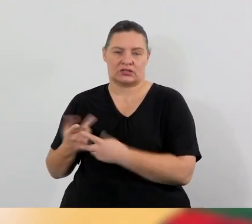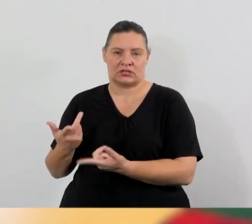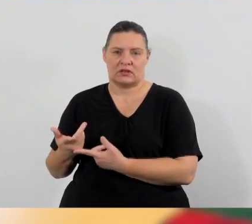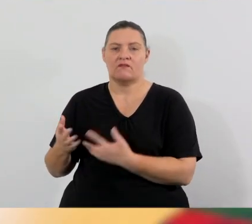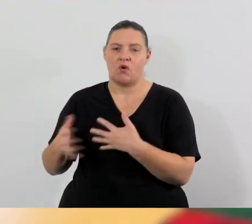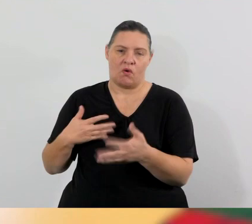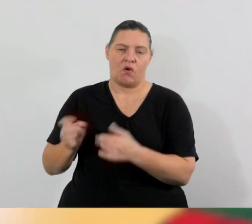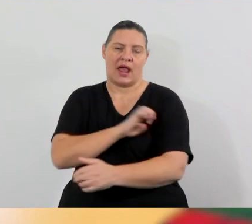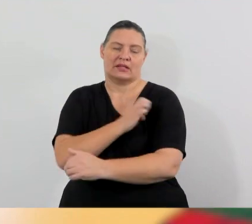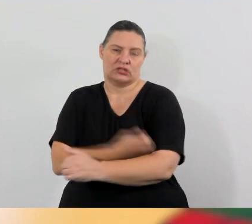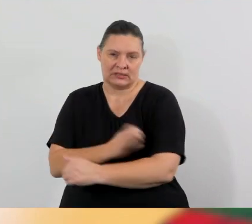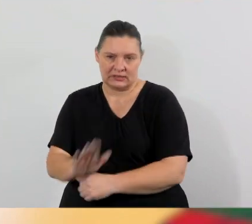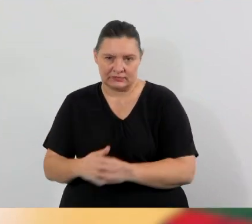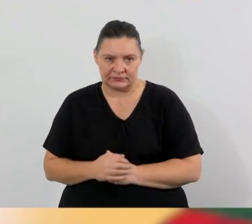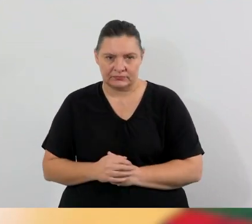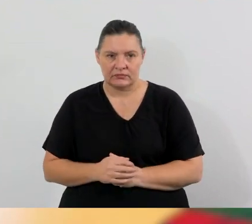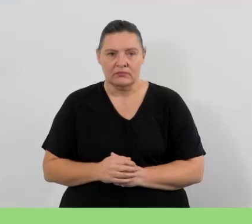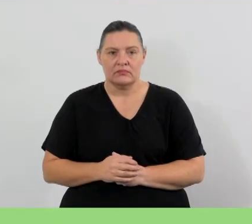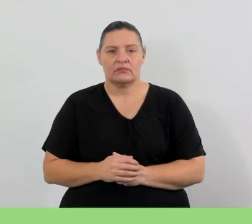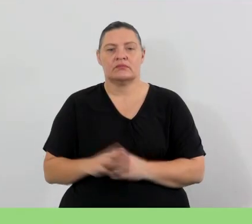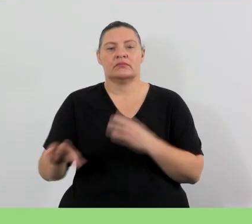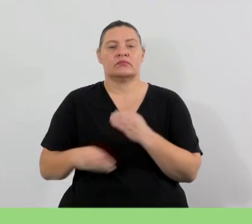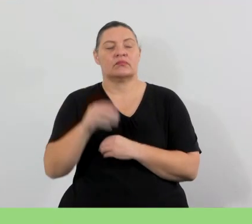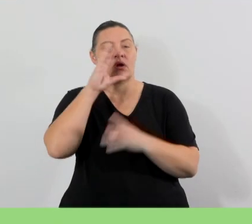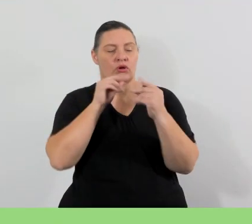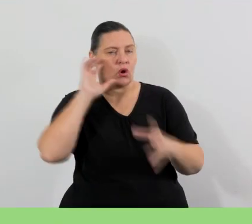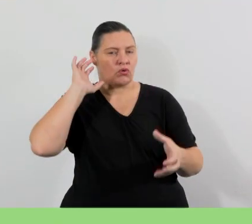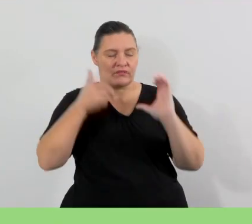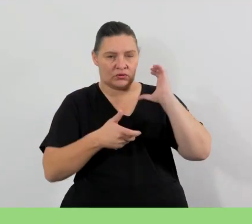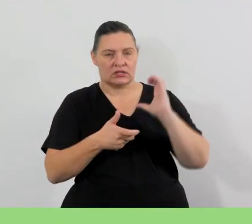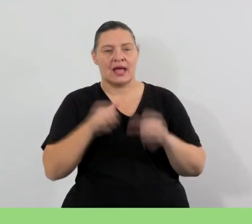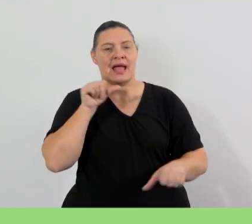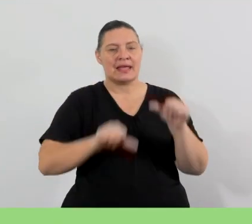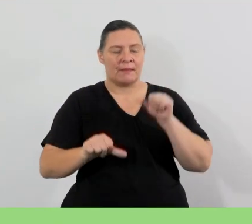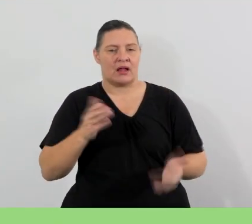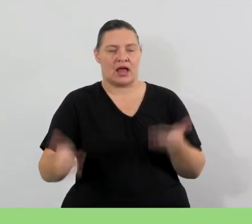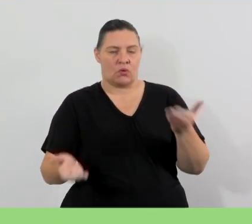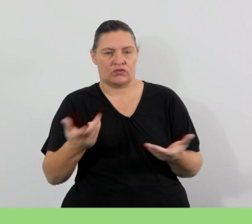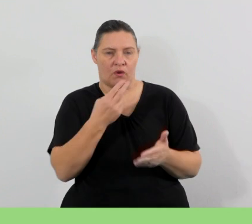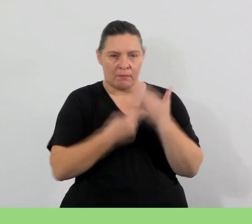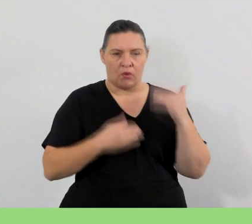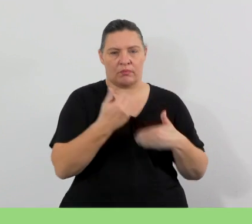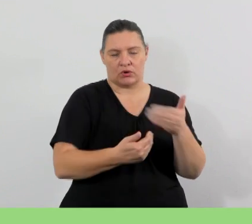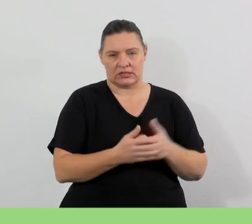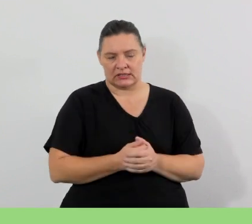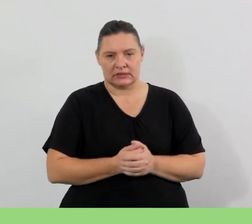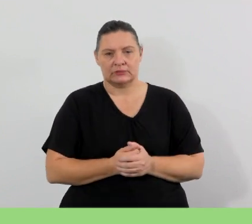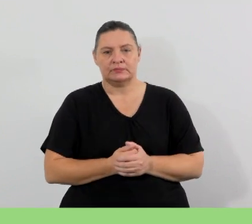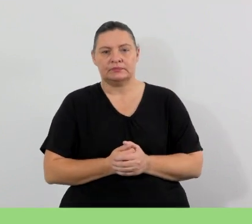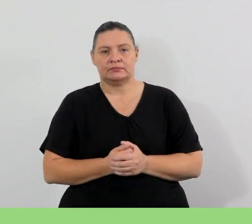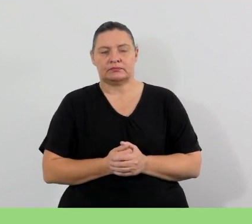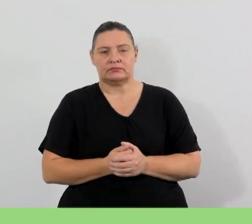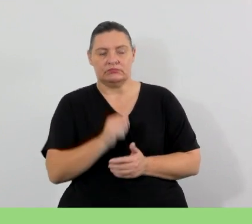responsible for the production of energy. In addition to that, learners also confuse the chemical equations for